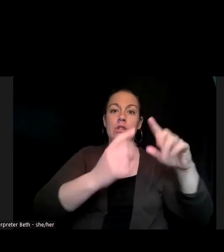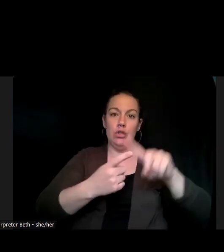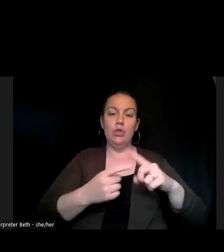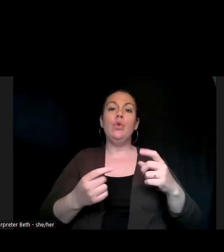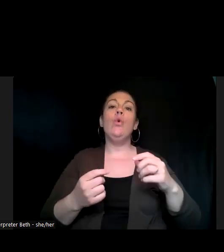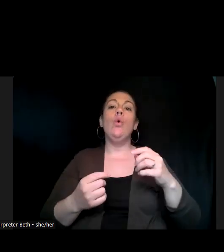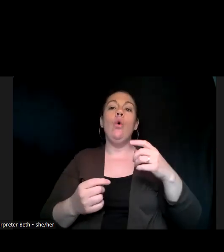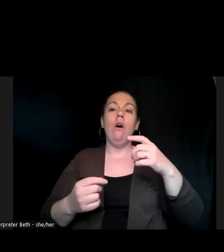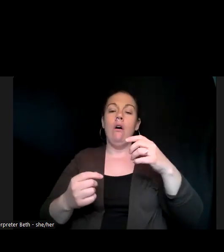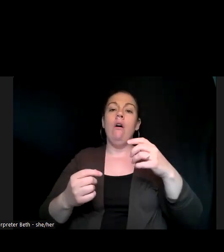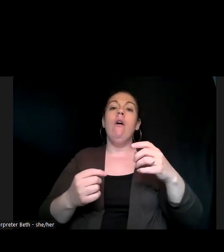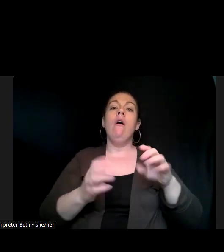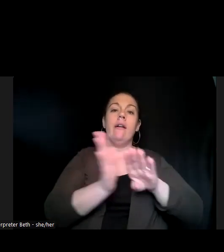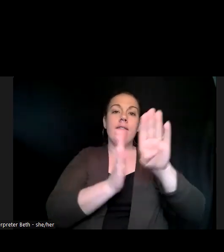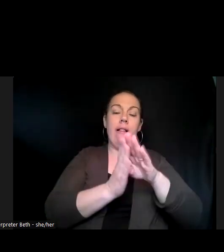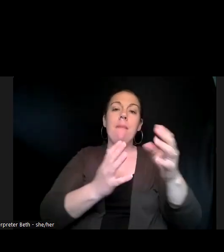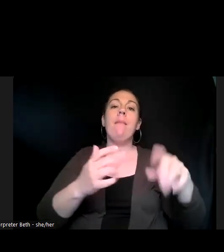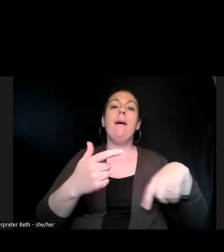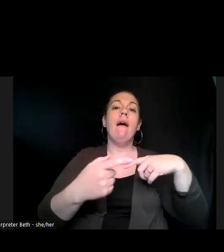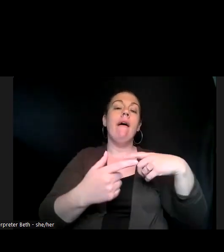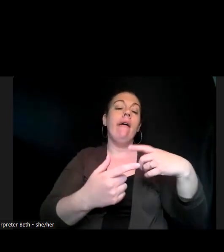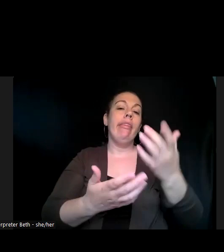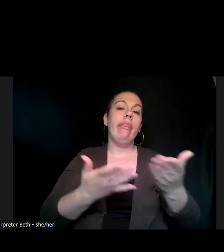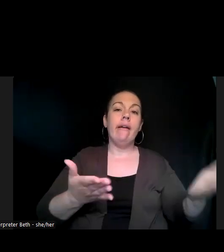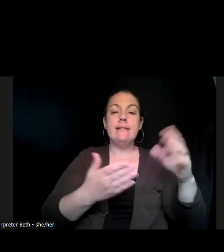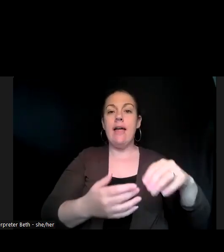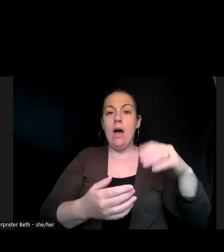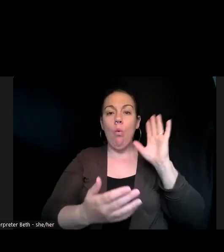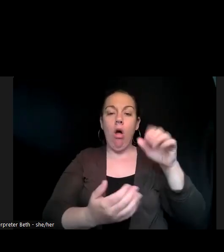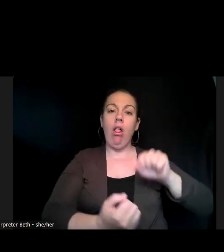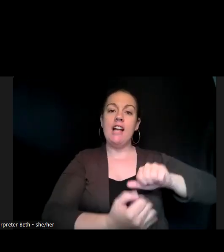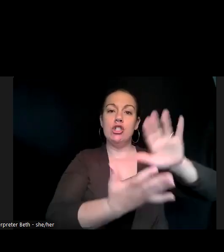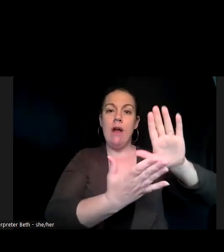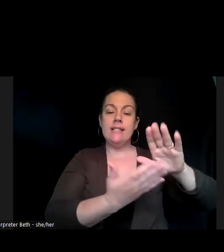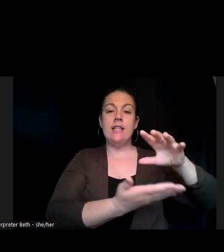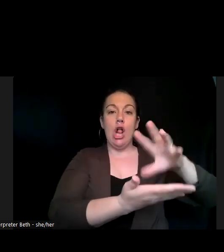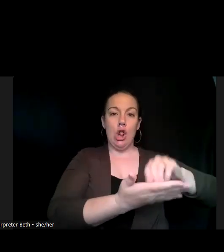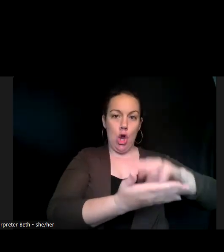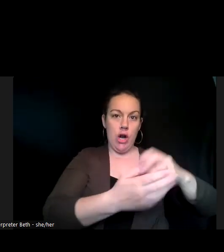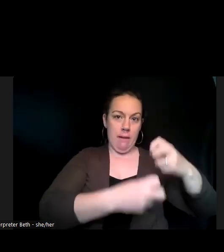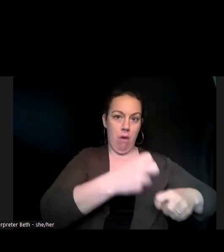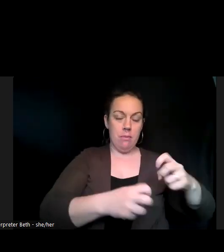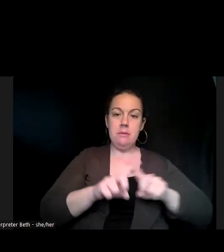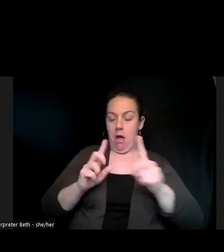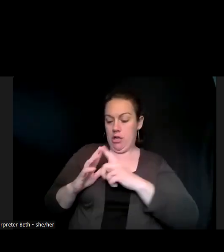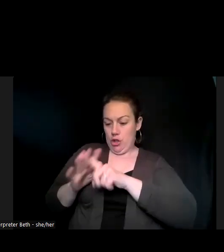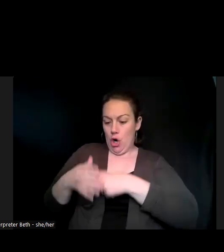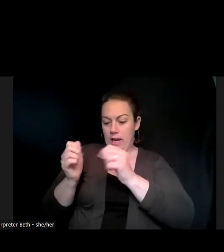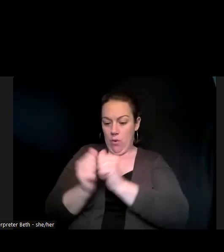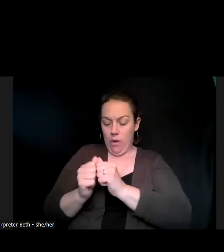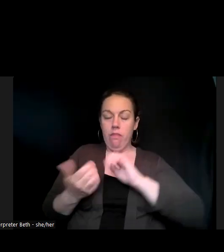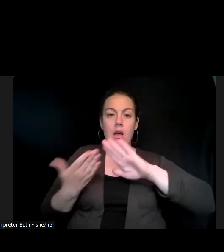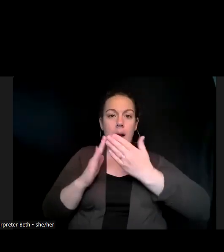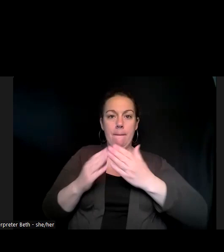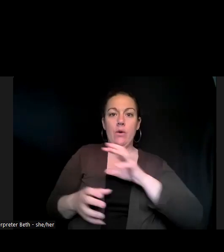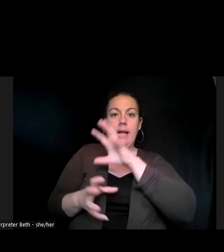about addressing unfinished learning. And so I think, again, one thing to really underscore here is the importance of community engagement, making sure